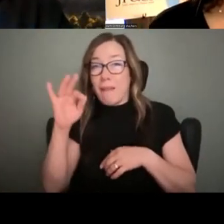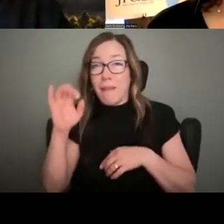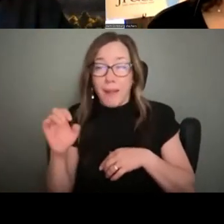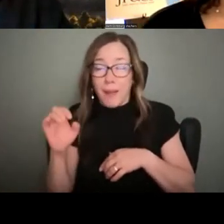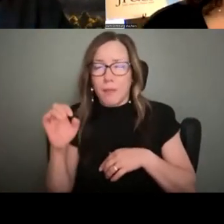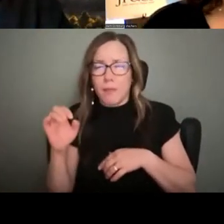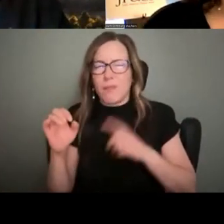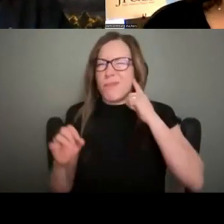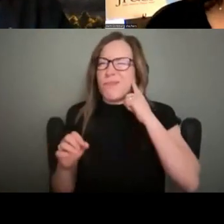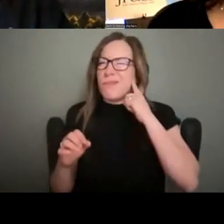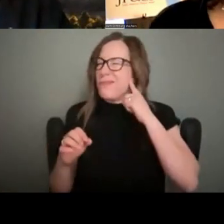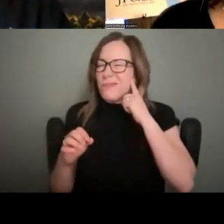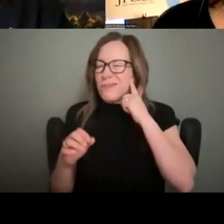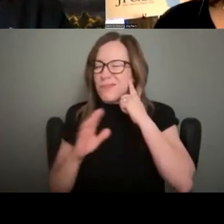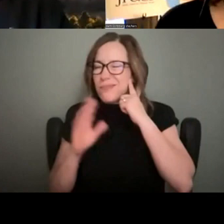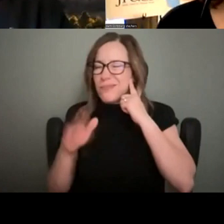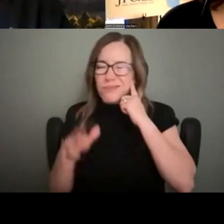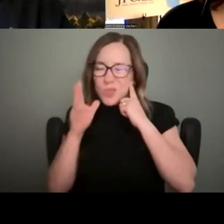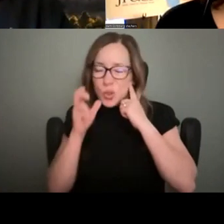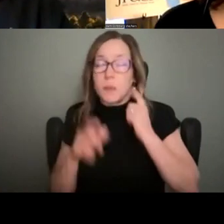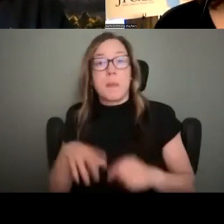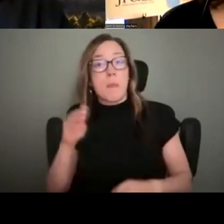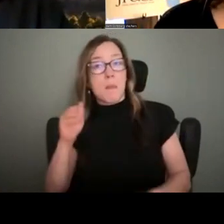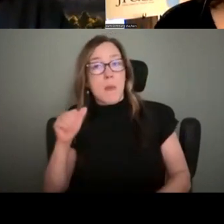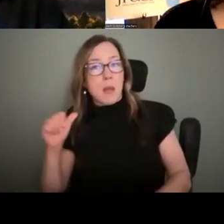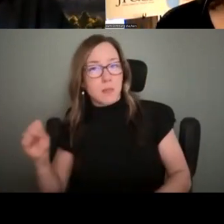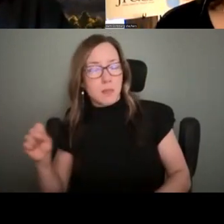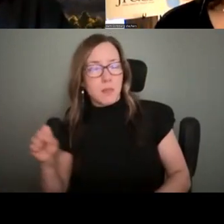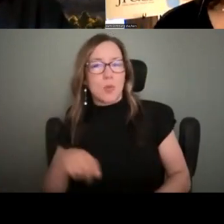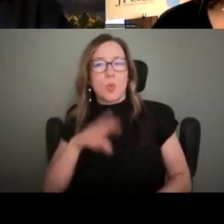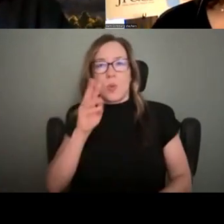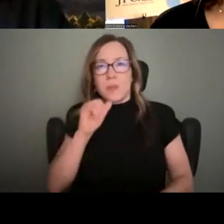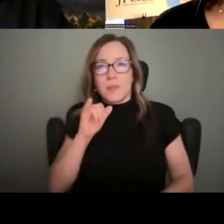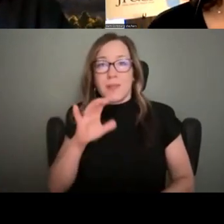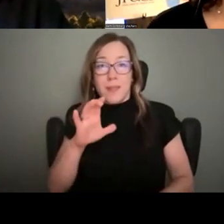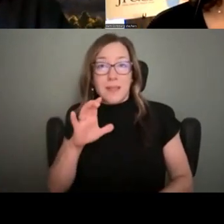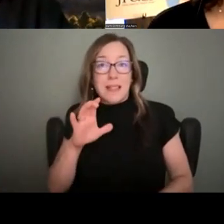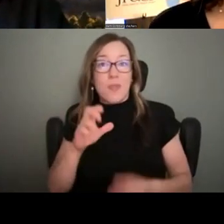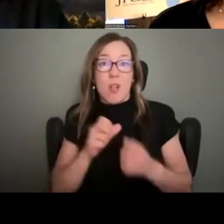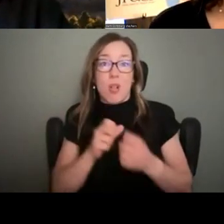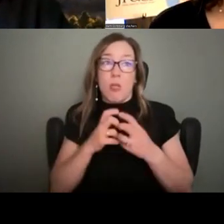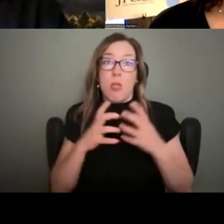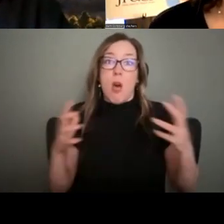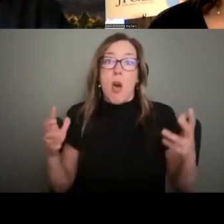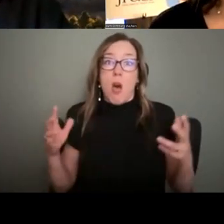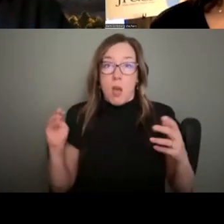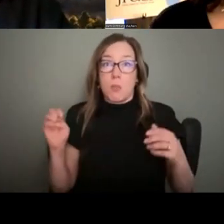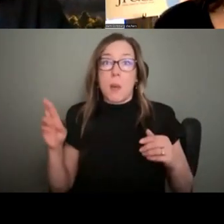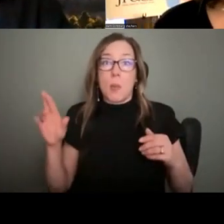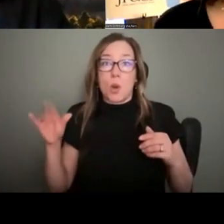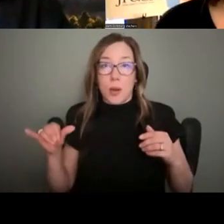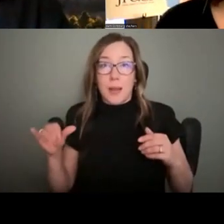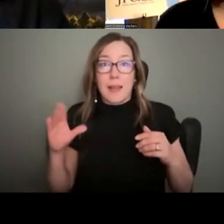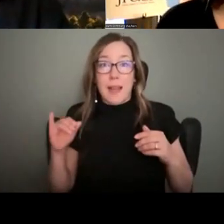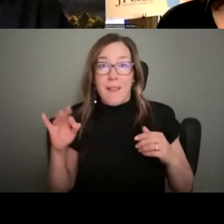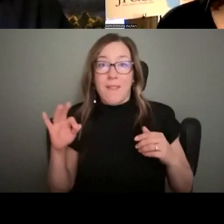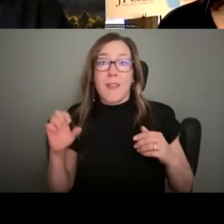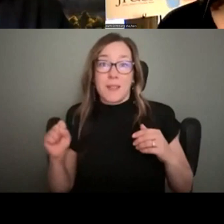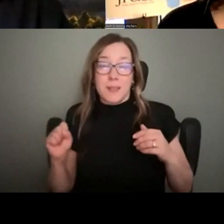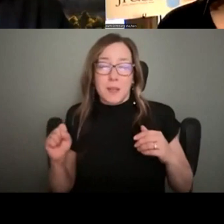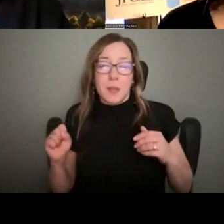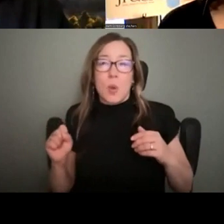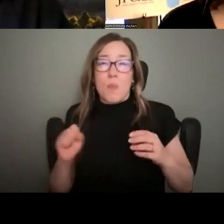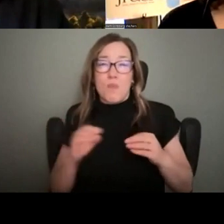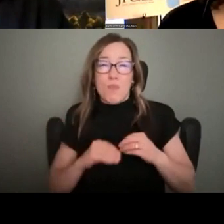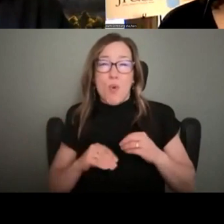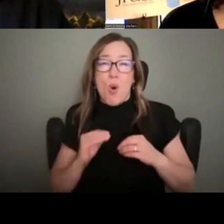of it. Now, in Massachusetts and in Wisconsin, which have the greatest concentrations of memory cafes, I'm happy to say that more and